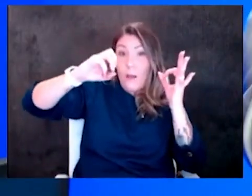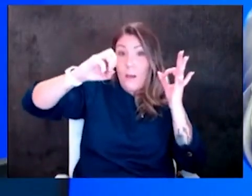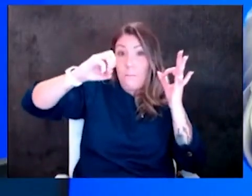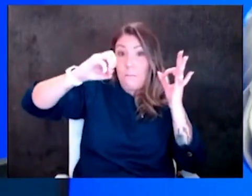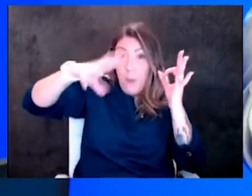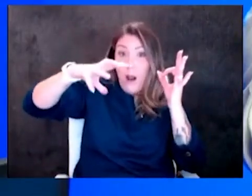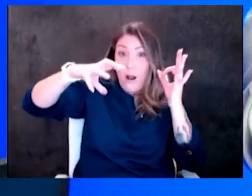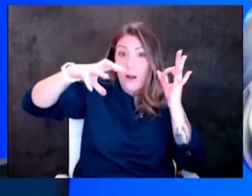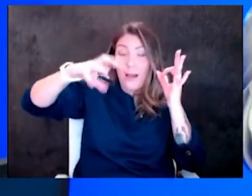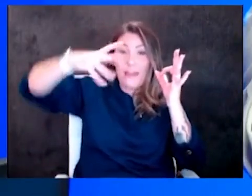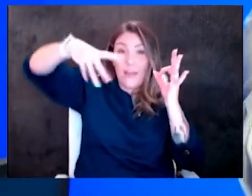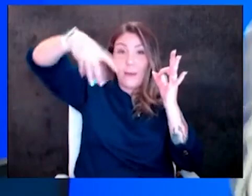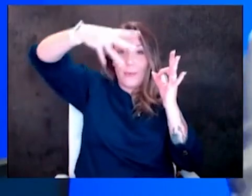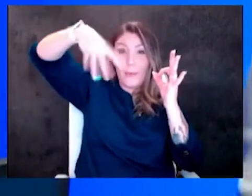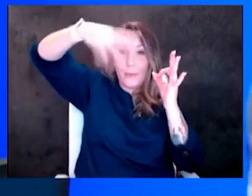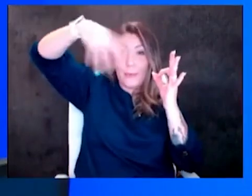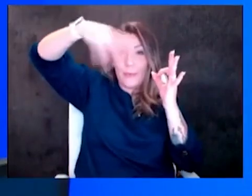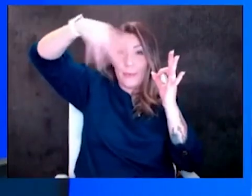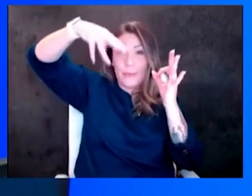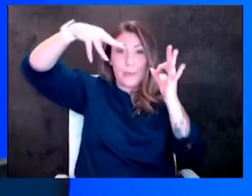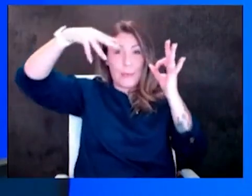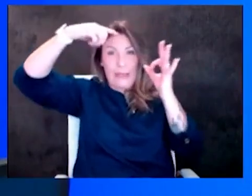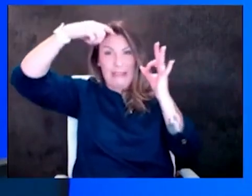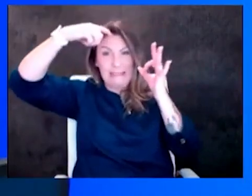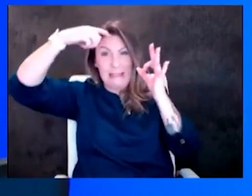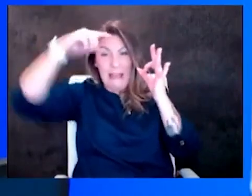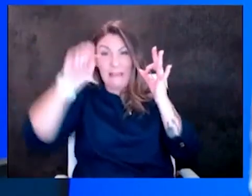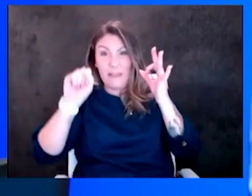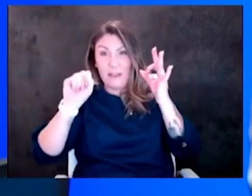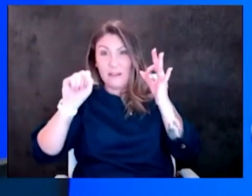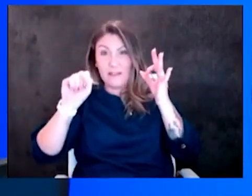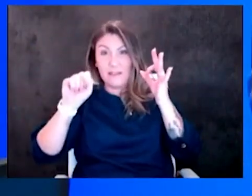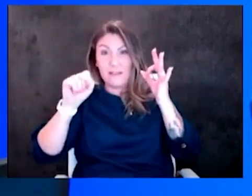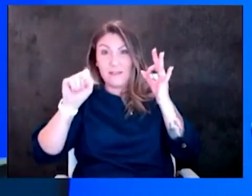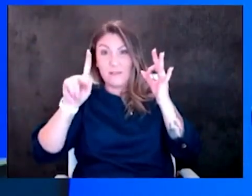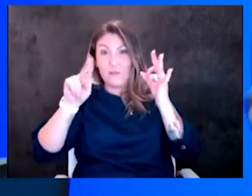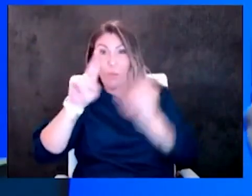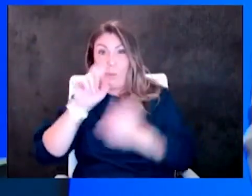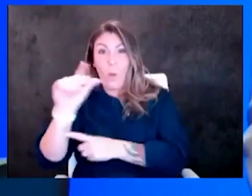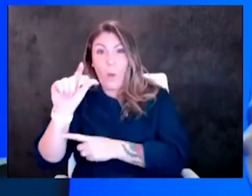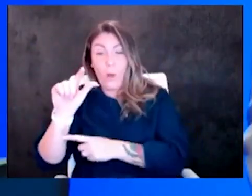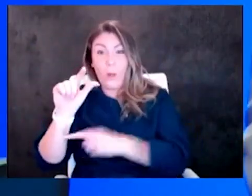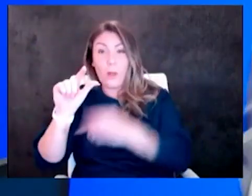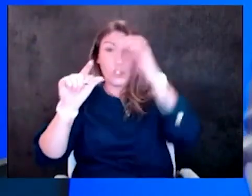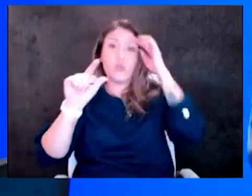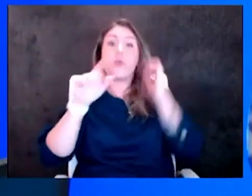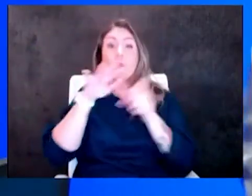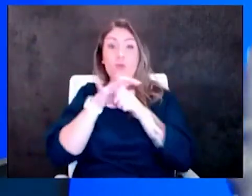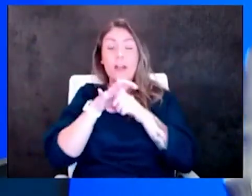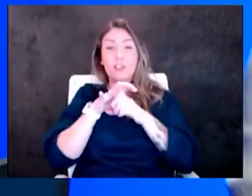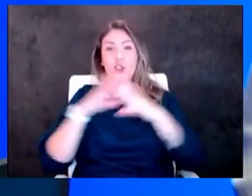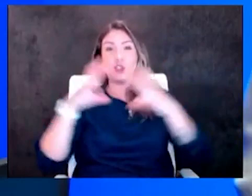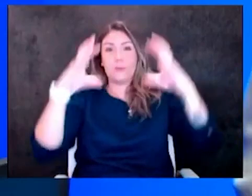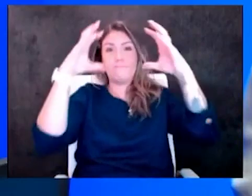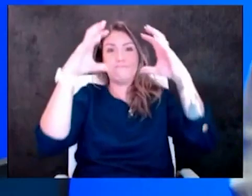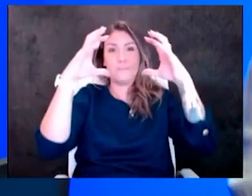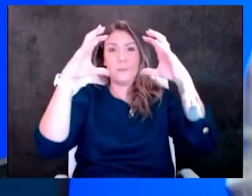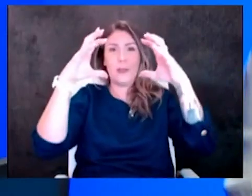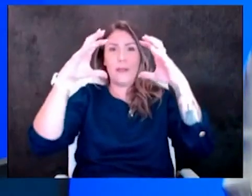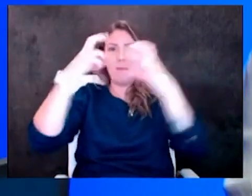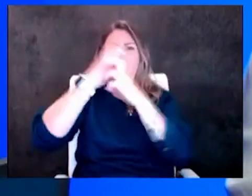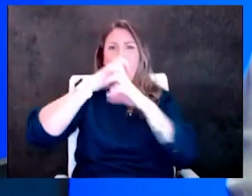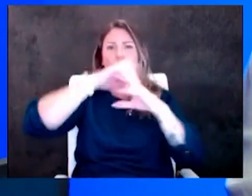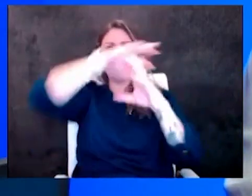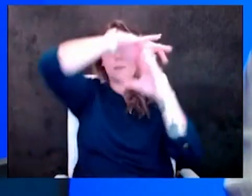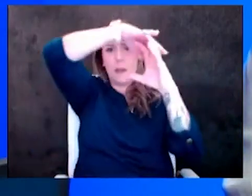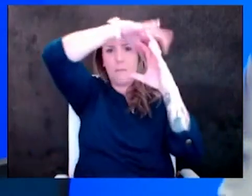enclosed space of the skull. In seconds, dramatically elevating the pressure inside of the skull. That stretches the lining of